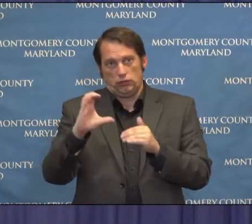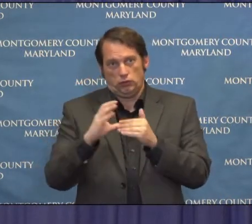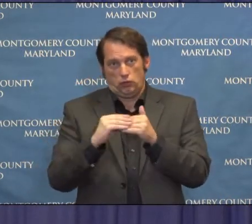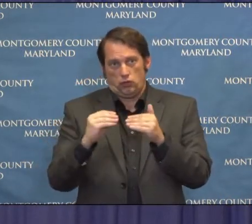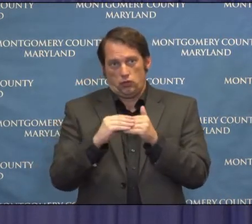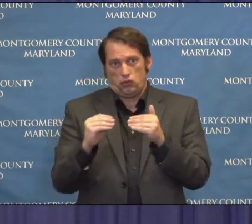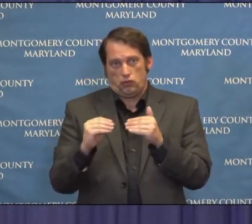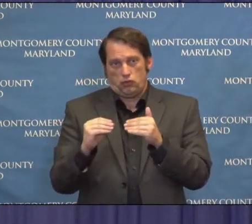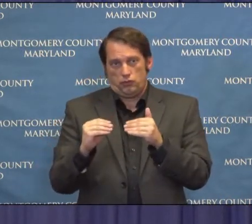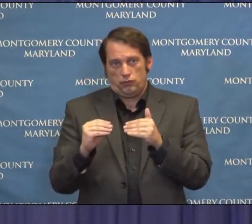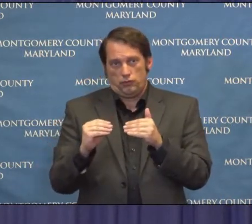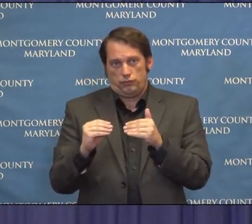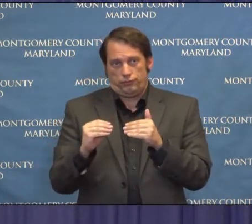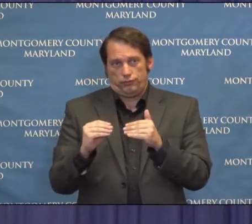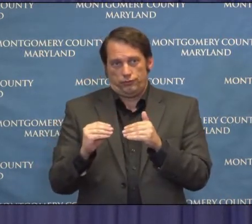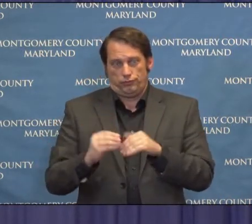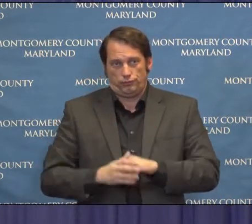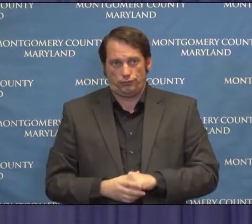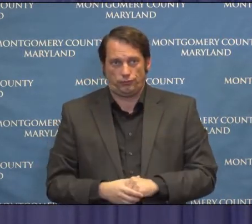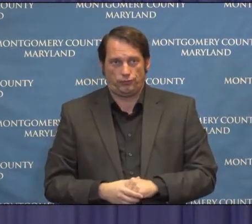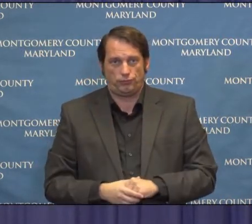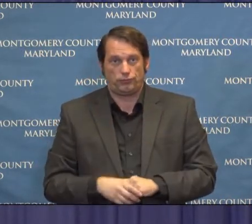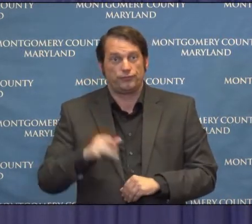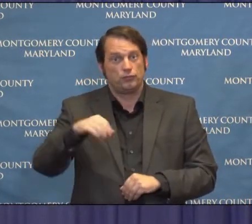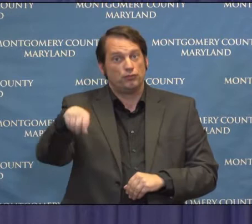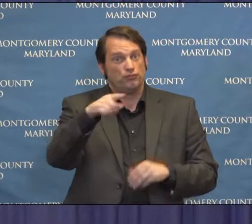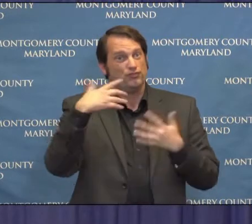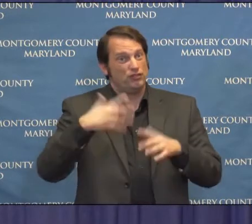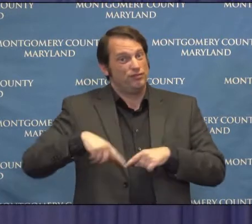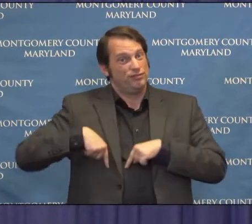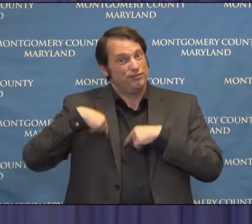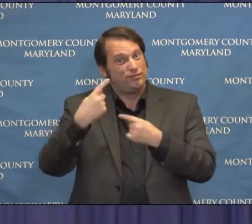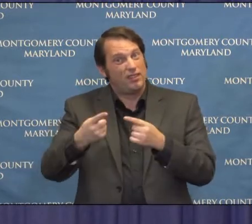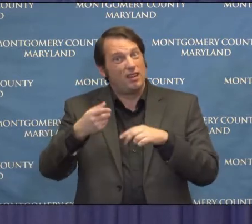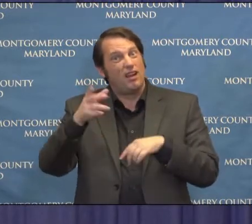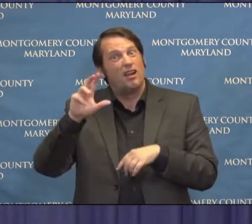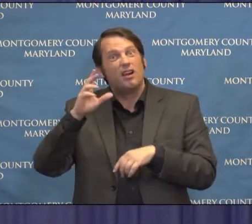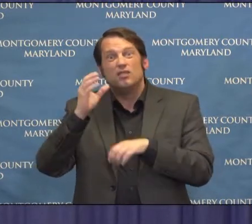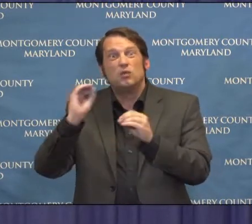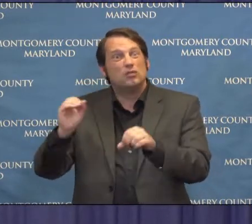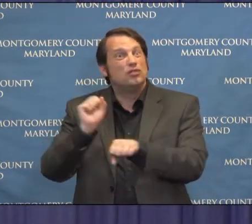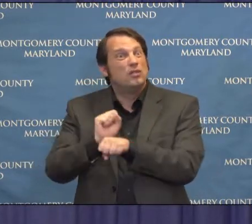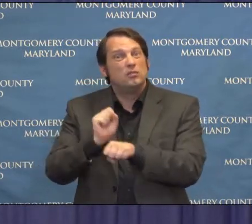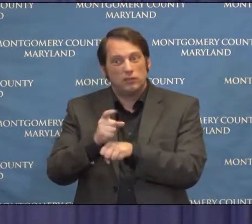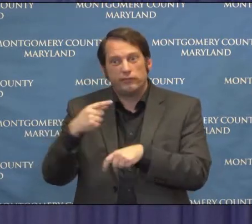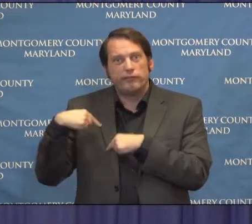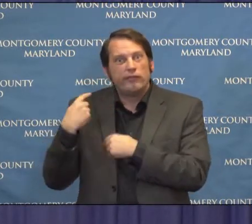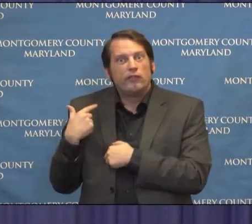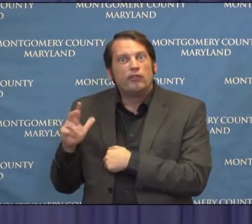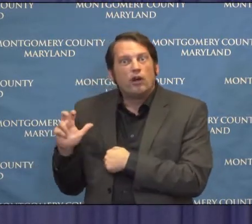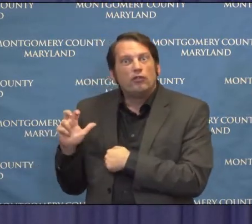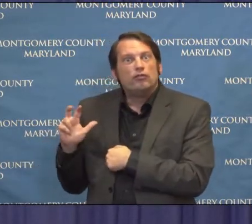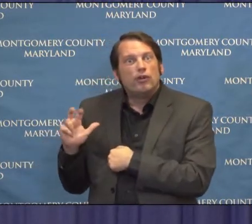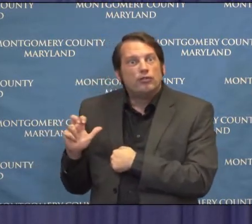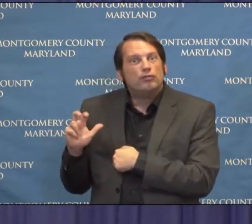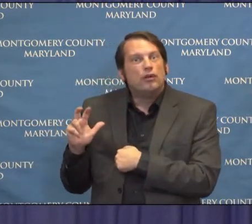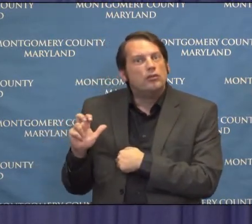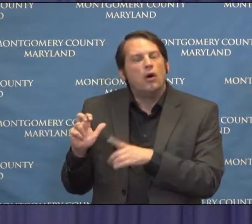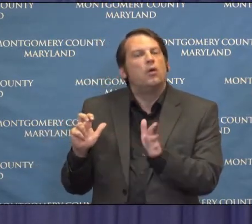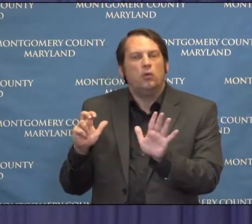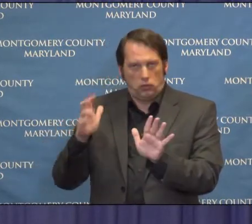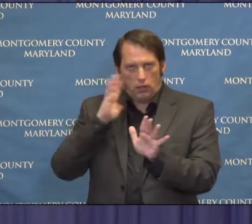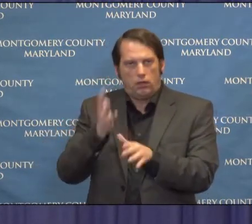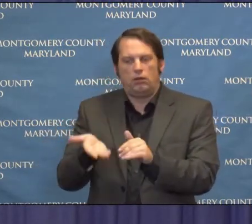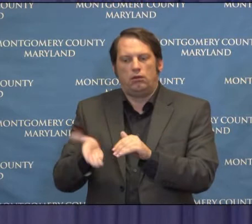getting $300 in unemployment or $430 in unemployment, you're getting another $600 on top of